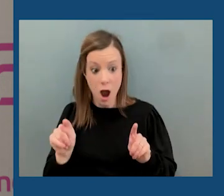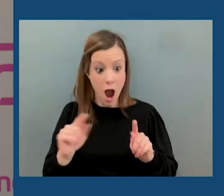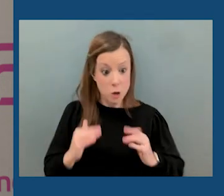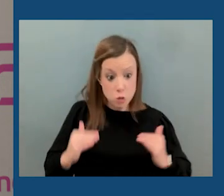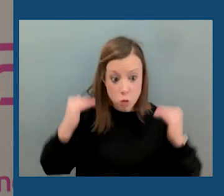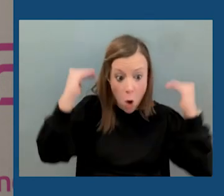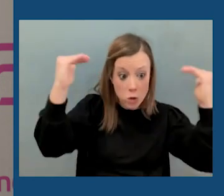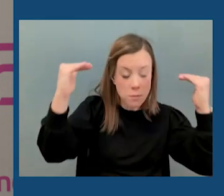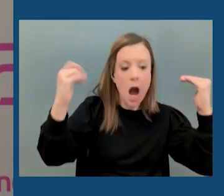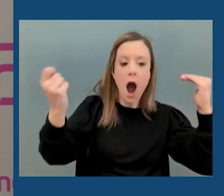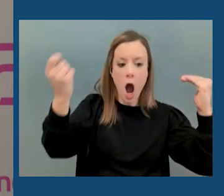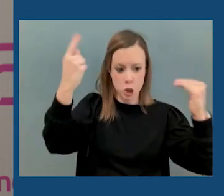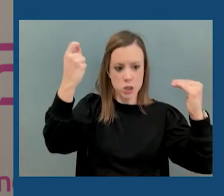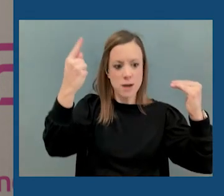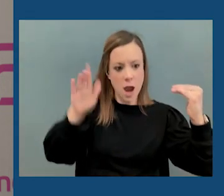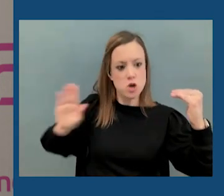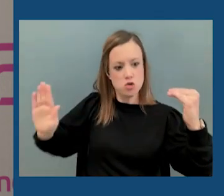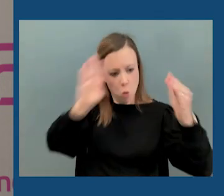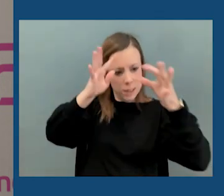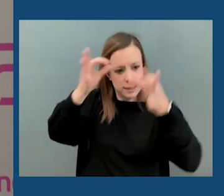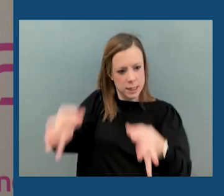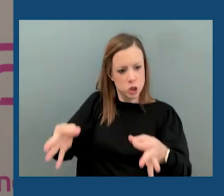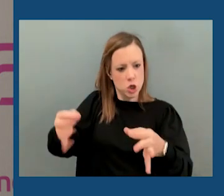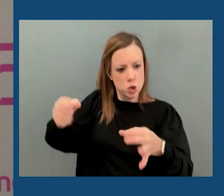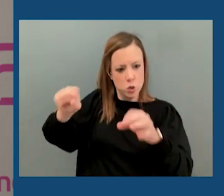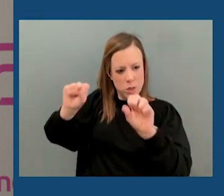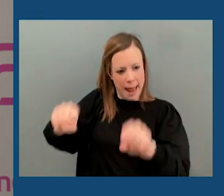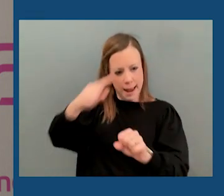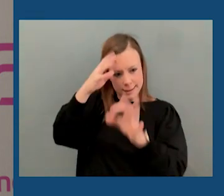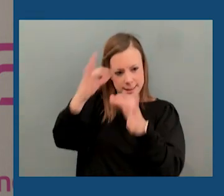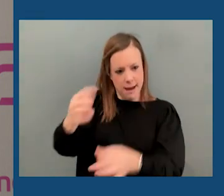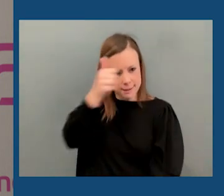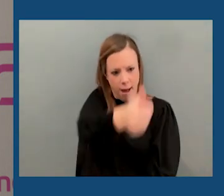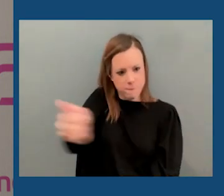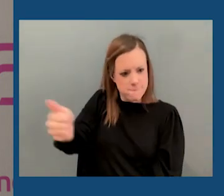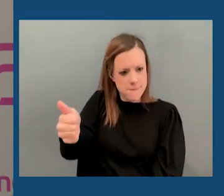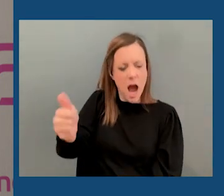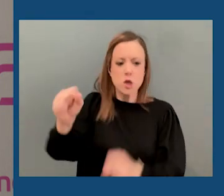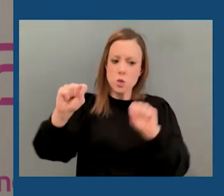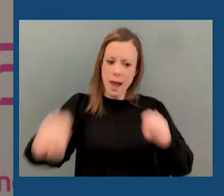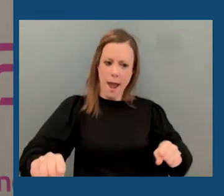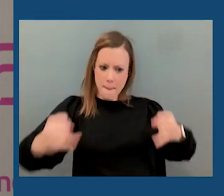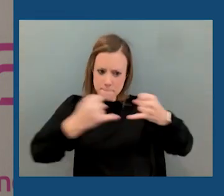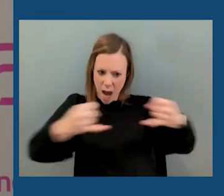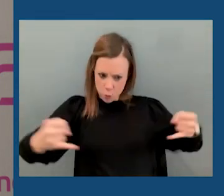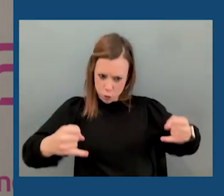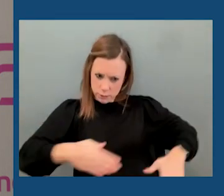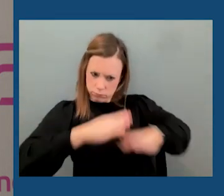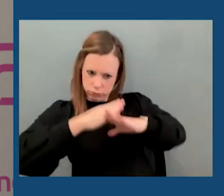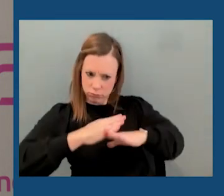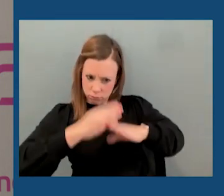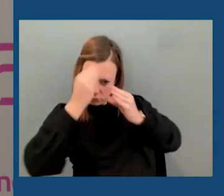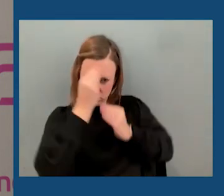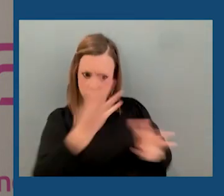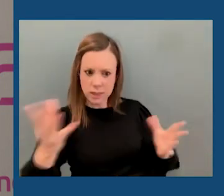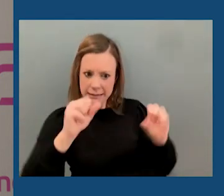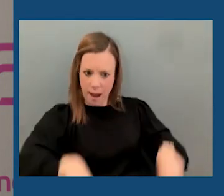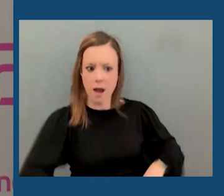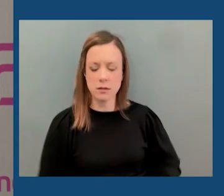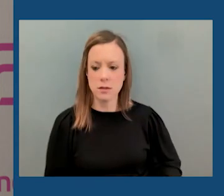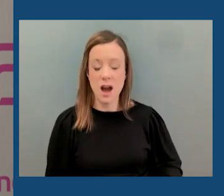of their autonomy and the support to enforce their boundaries as needed. In a moment that was justifiably